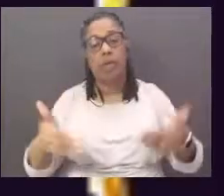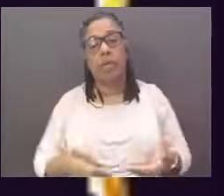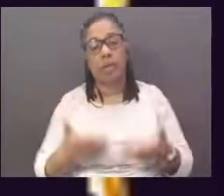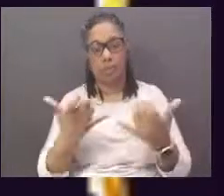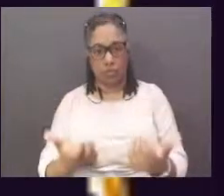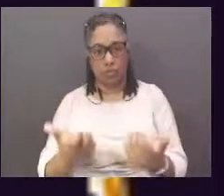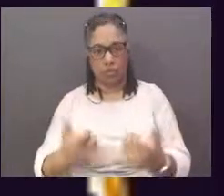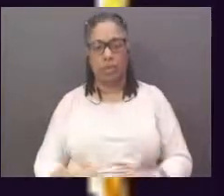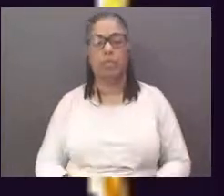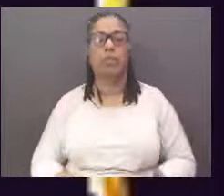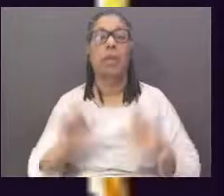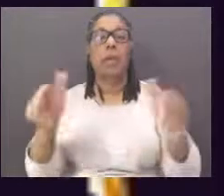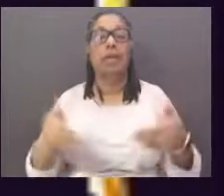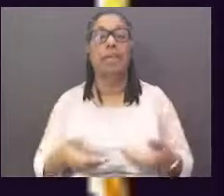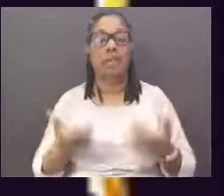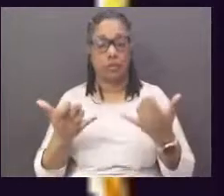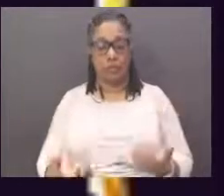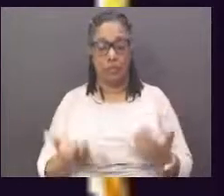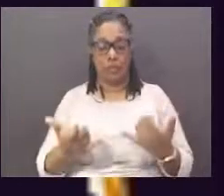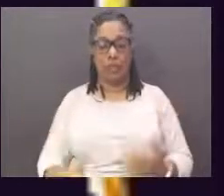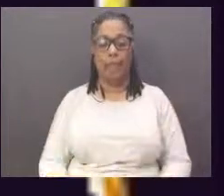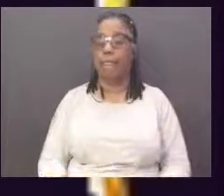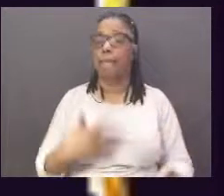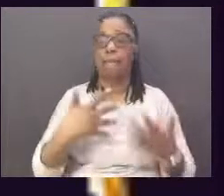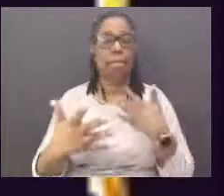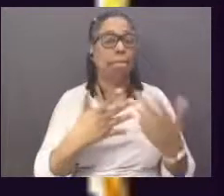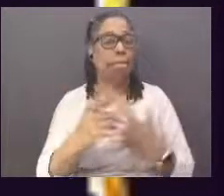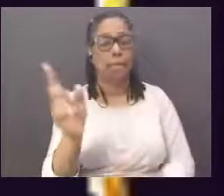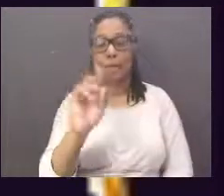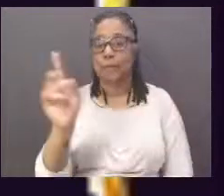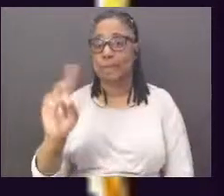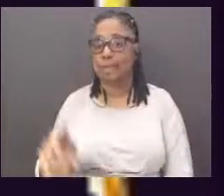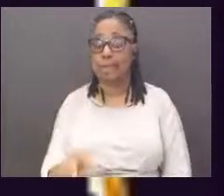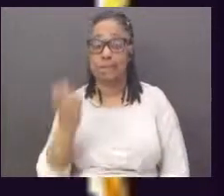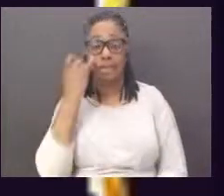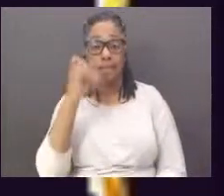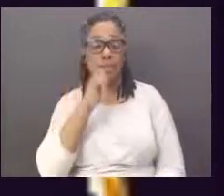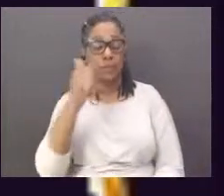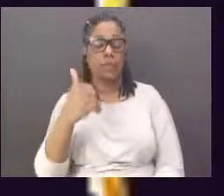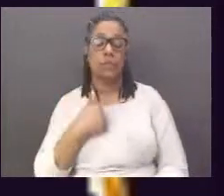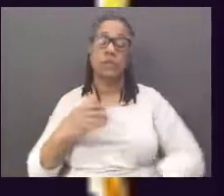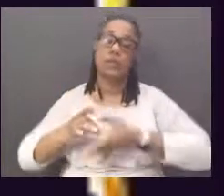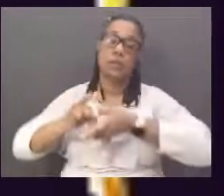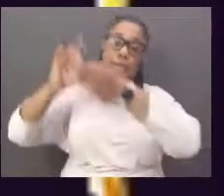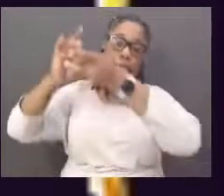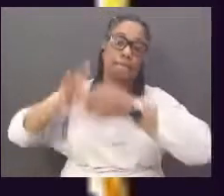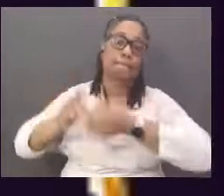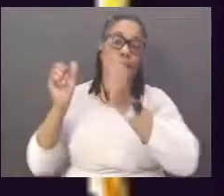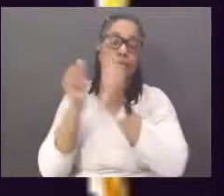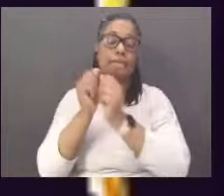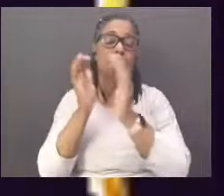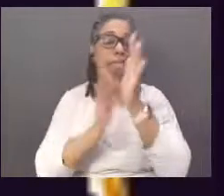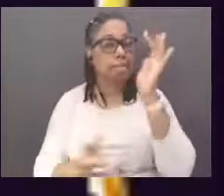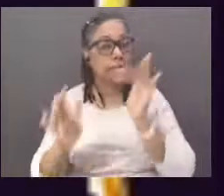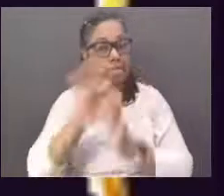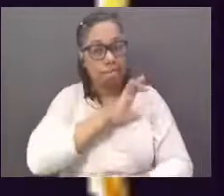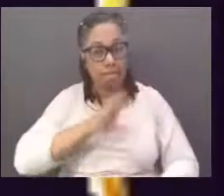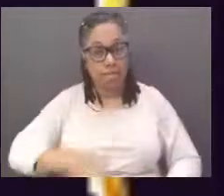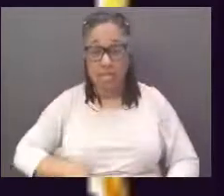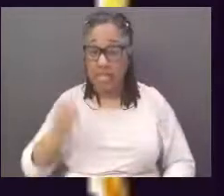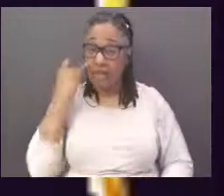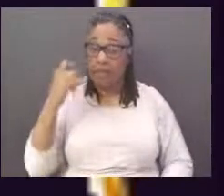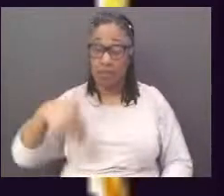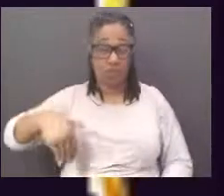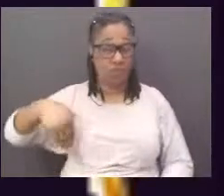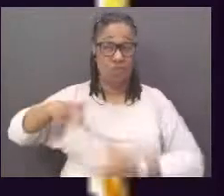We invite you right now, wherever you may be. If you don't have a relationship with Jesus Christ, please contact